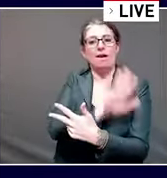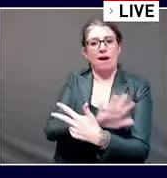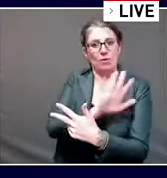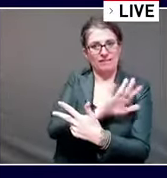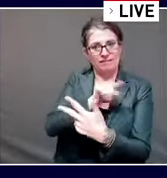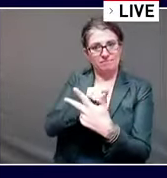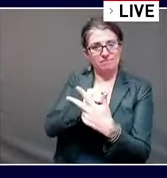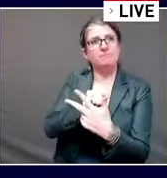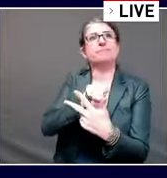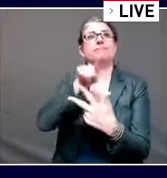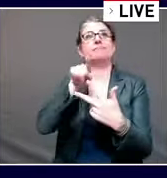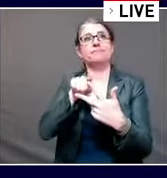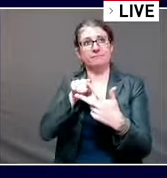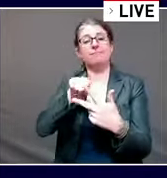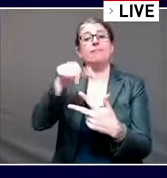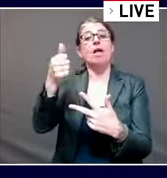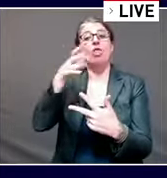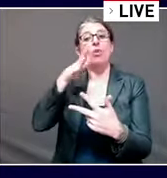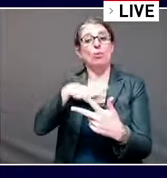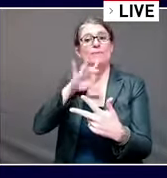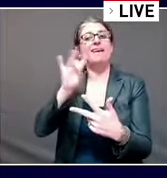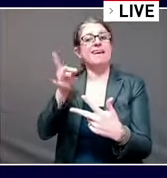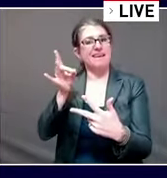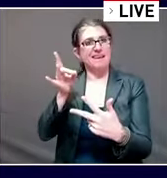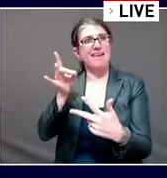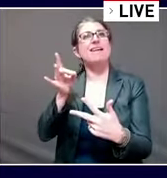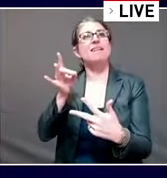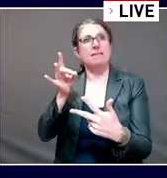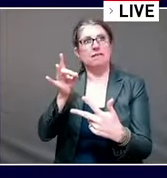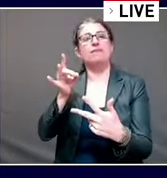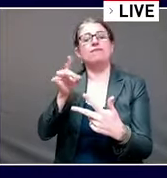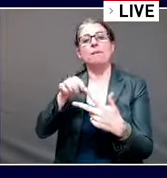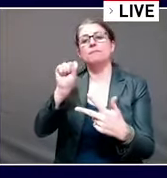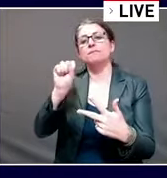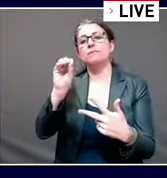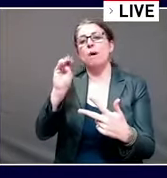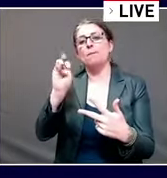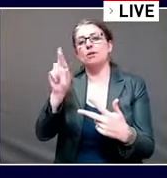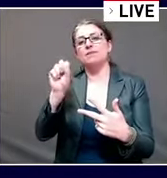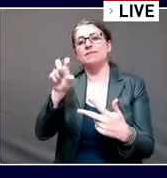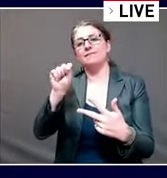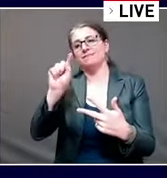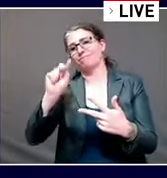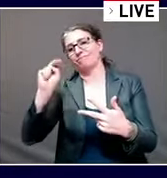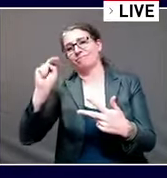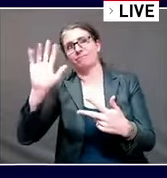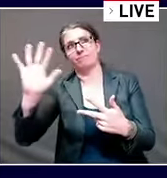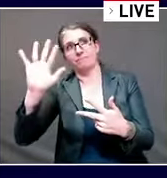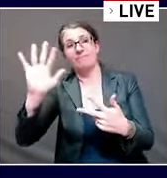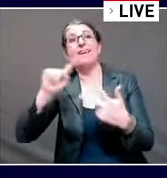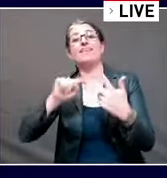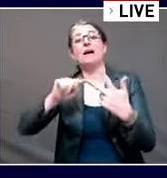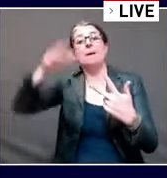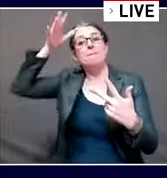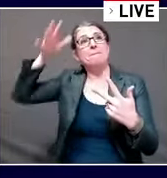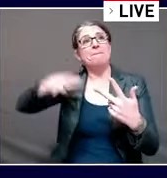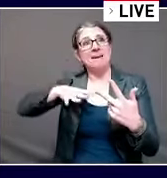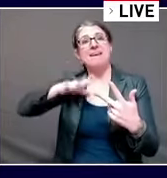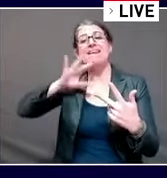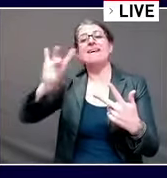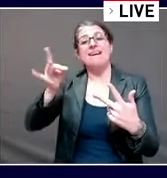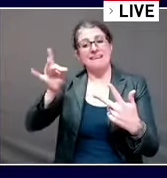in her 80s from Somerset County, and a man in his 80s from Kennebec County. Their passings